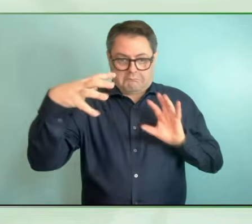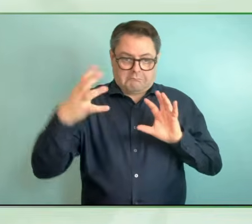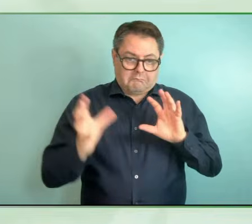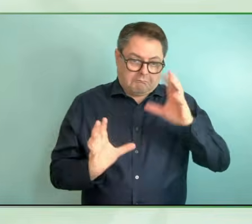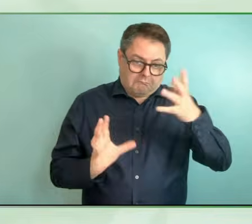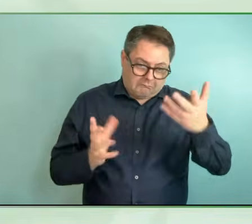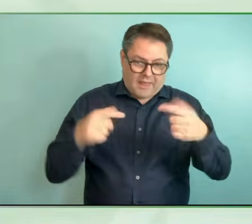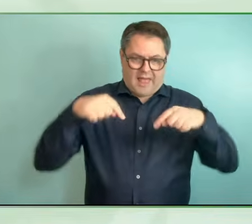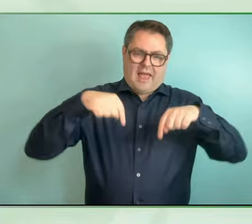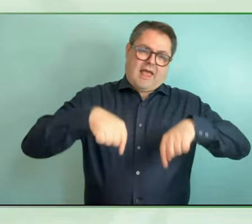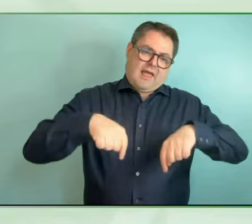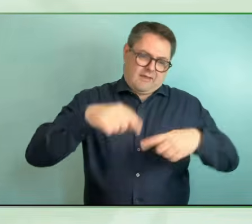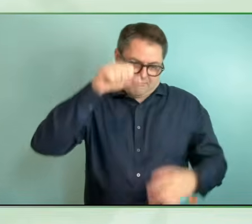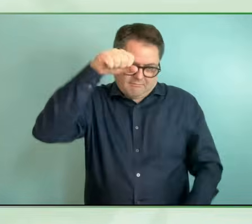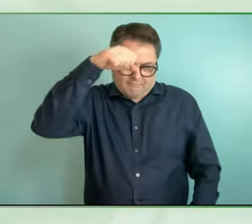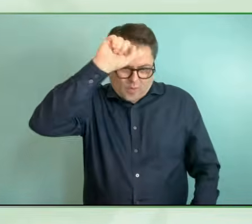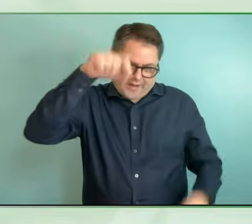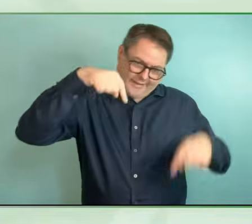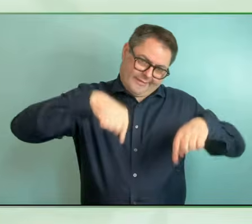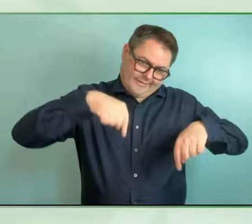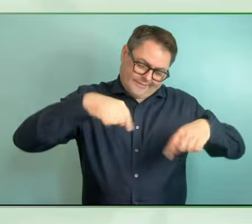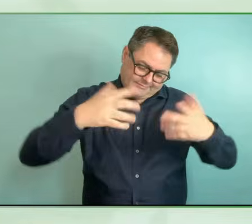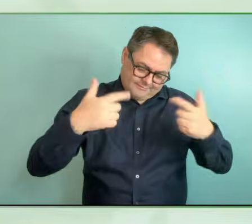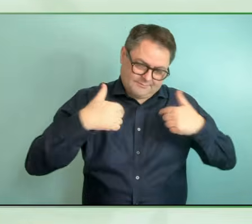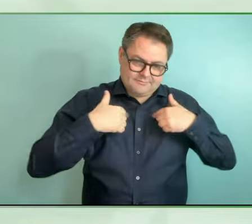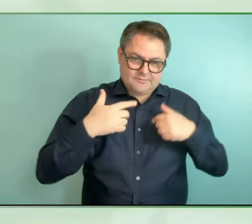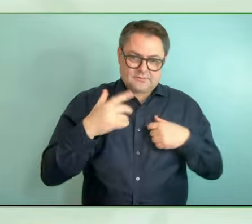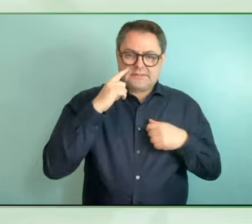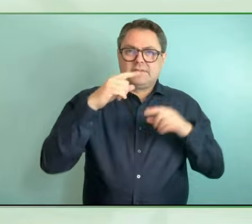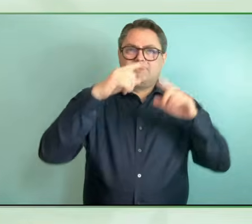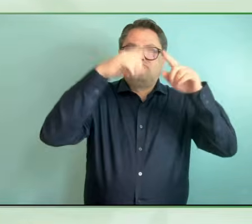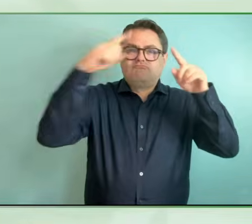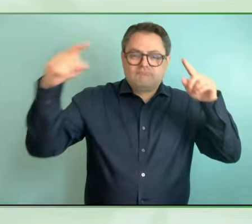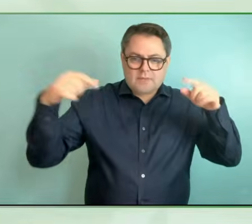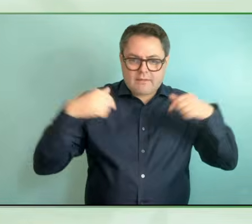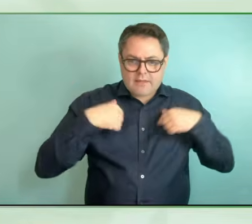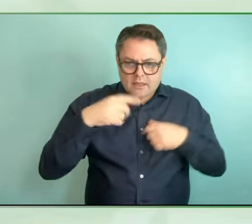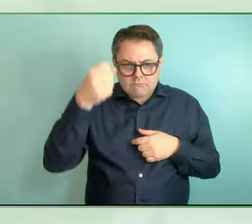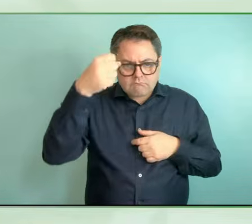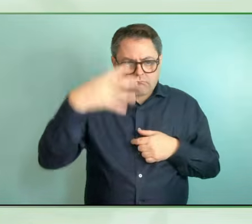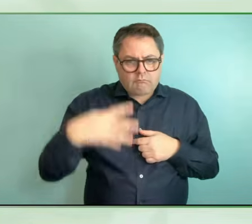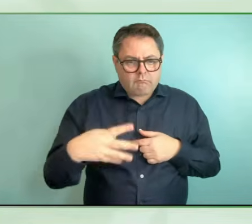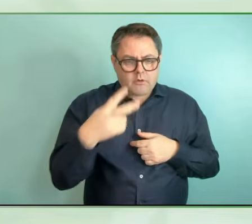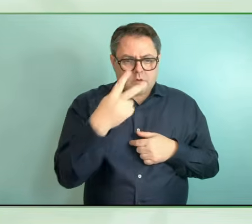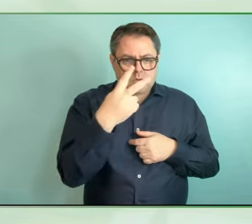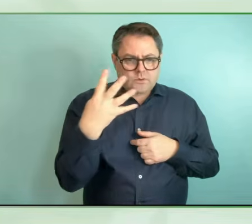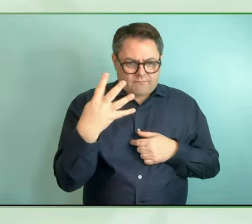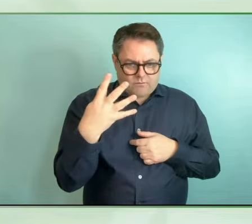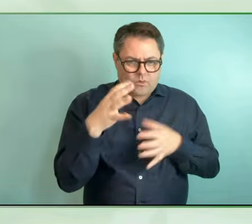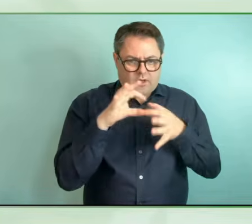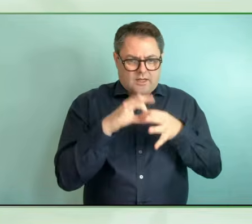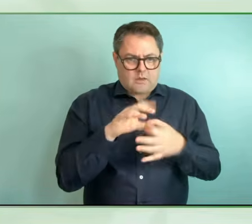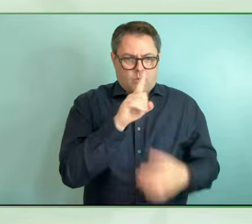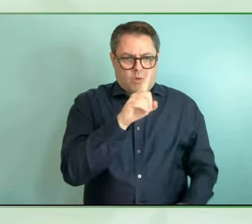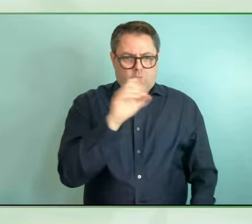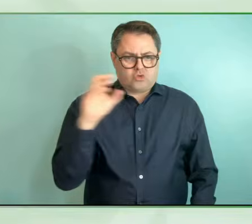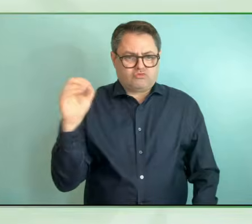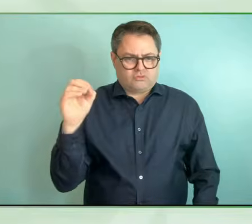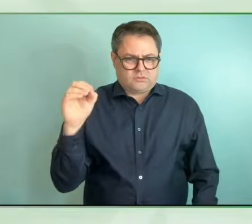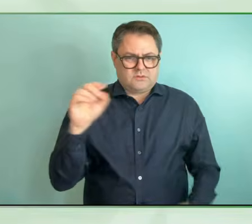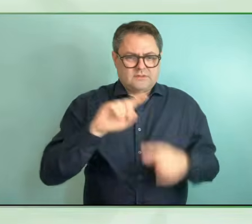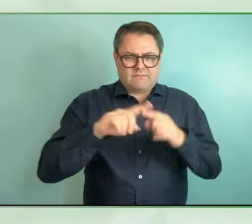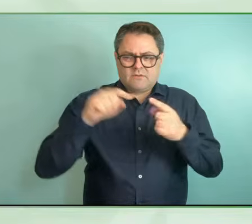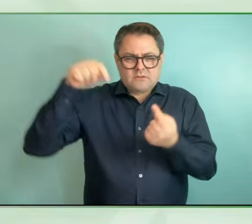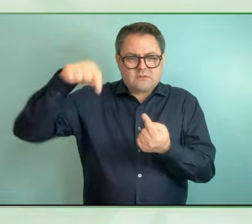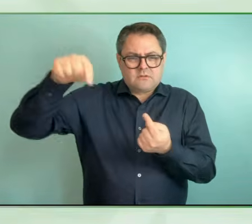based. And you can see the skyline of Berlin and the rating of 24 of 100 points for accessibility. Below